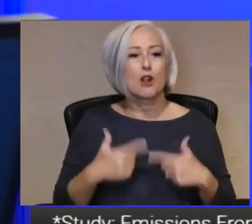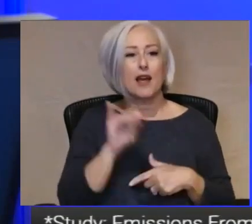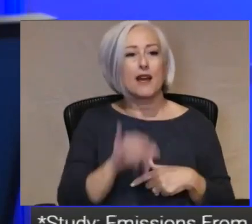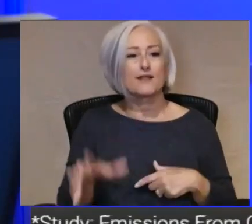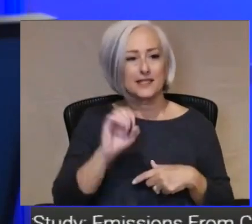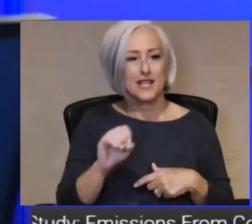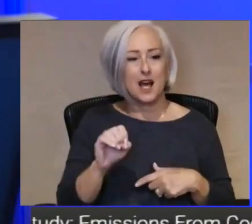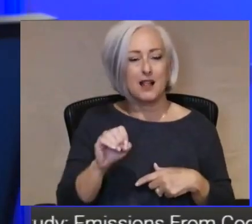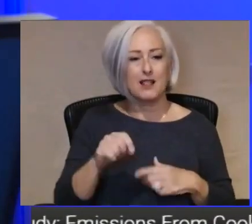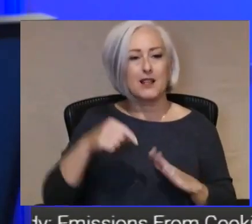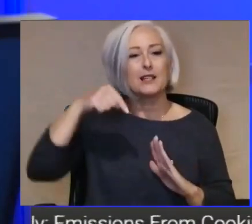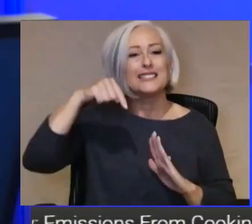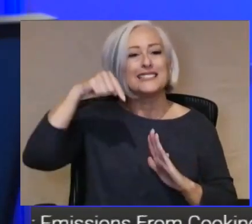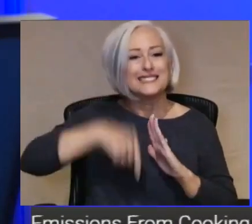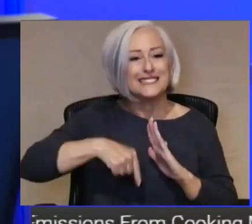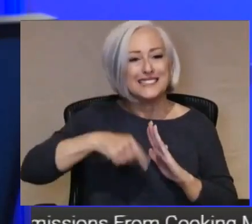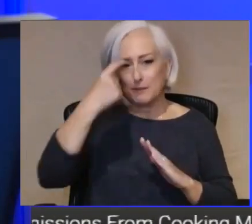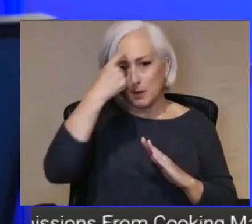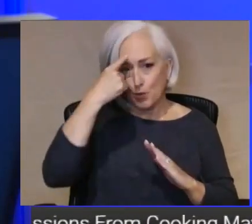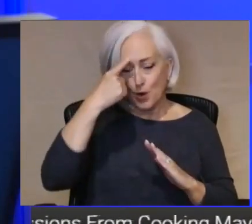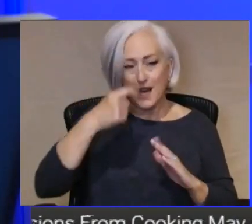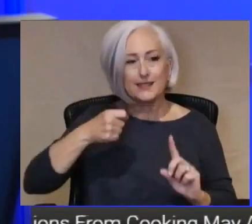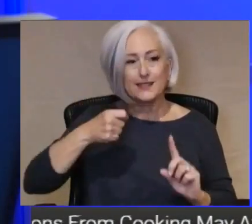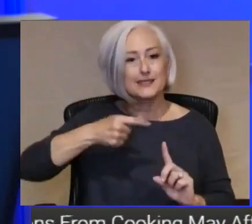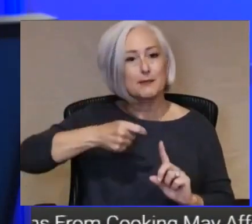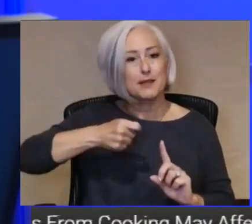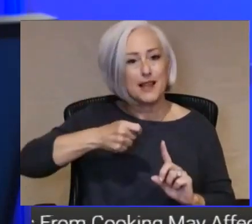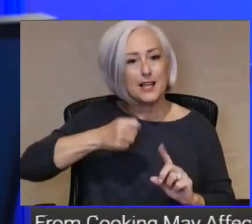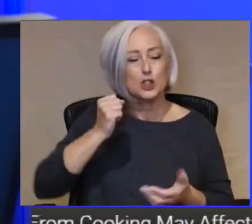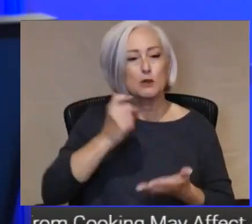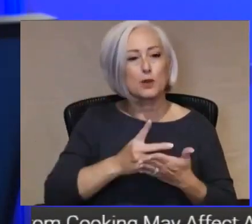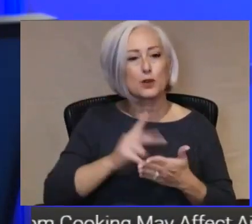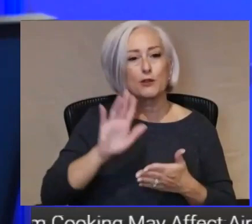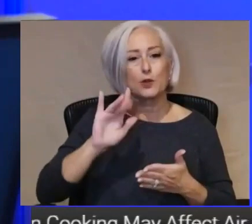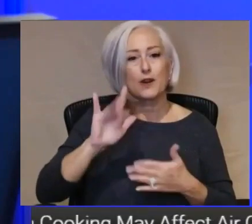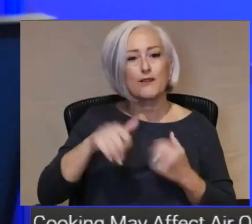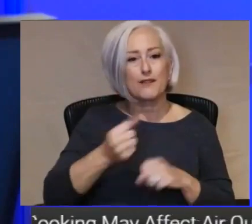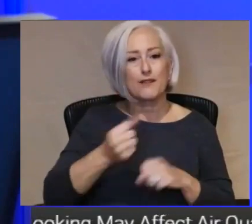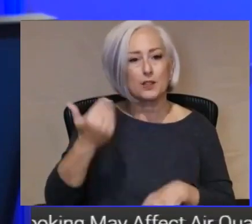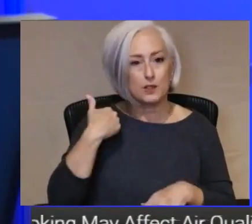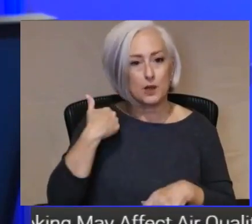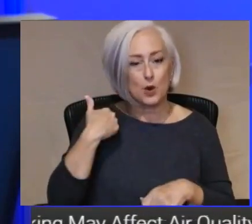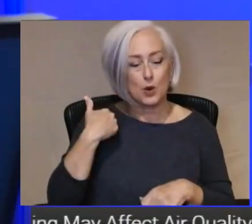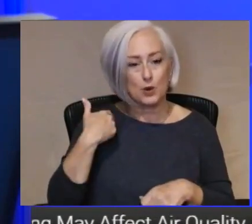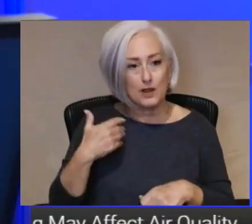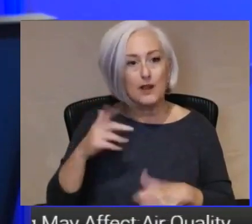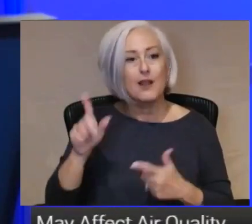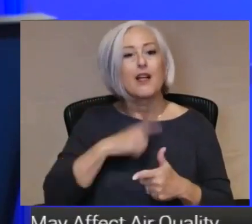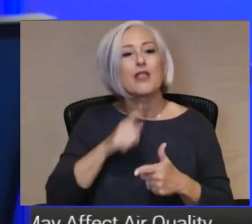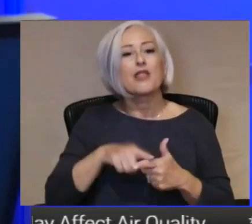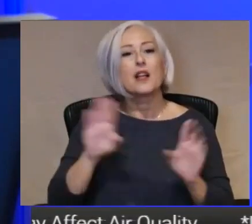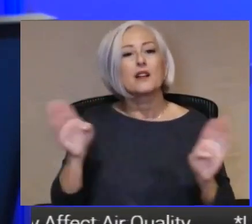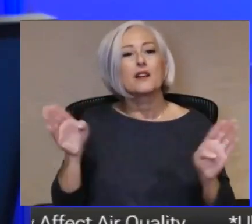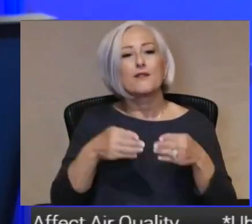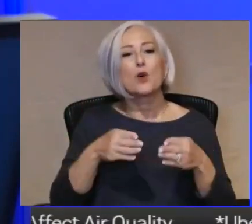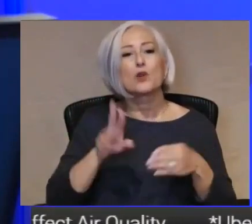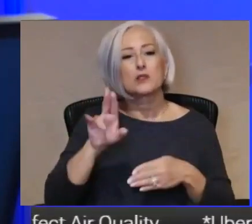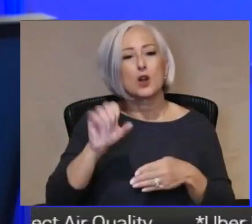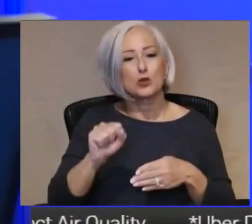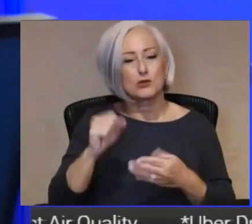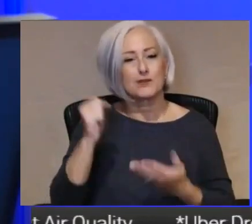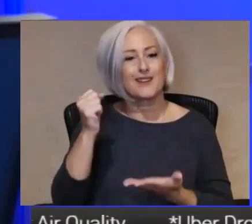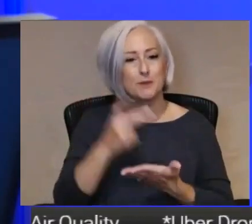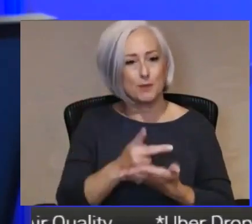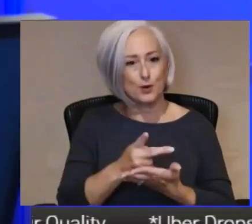years ago. And then after 20 years, we had focused ultrasound approved. The thing is, we still need better medications, because